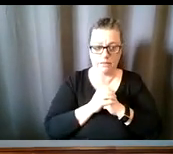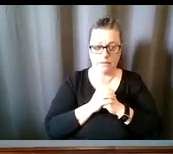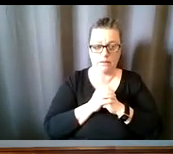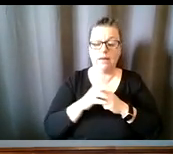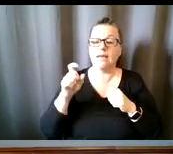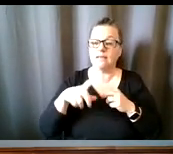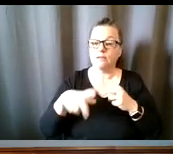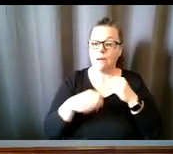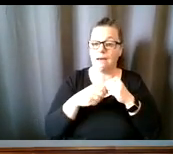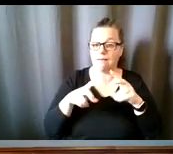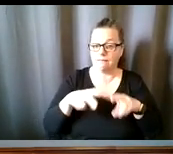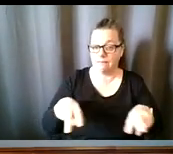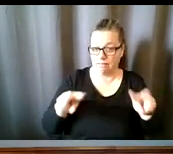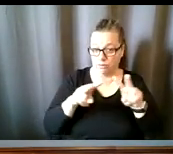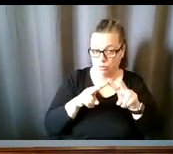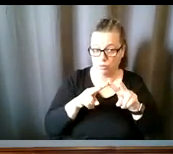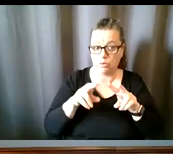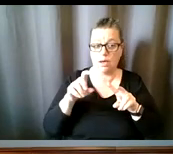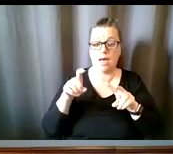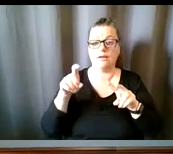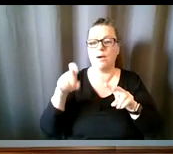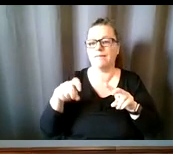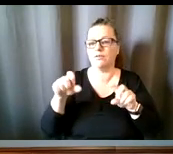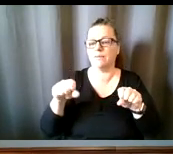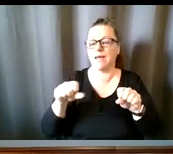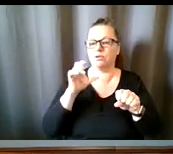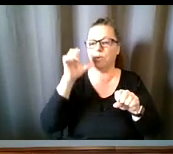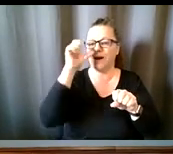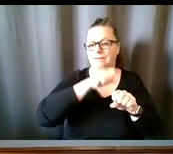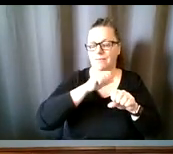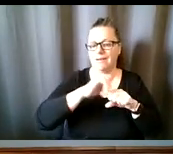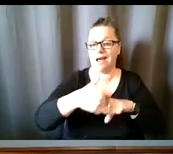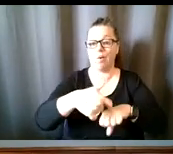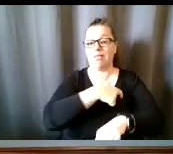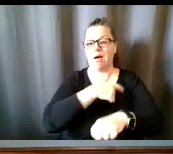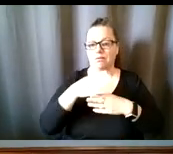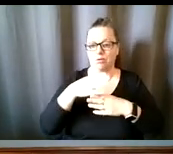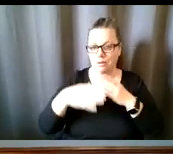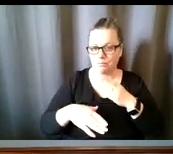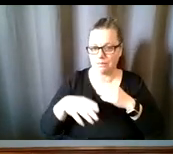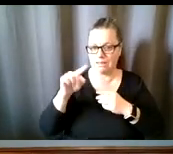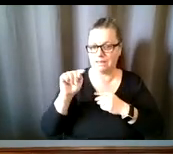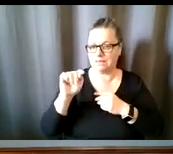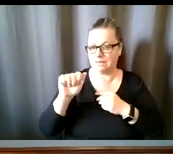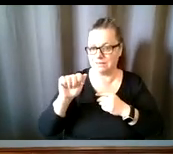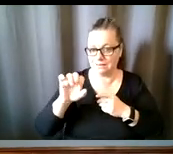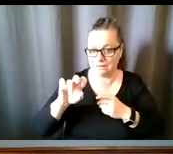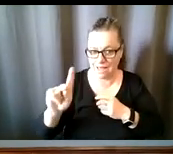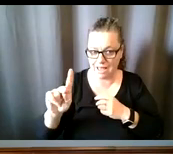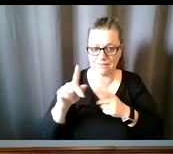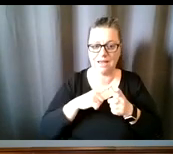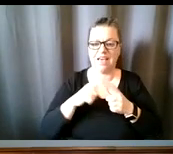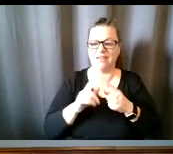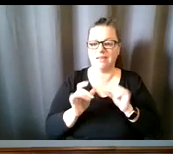sort of value to the end user, and you have to be able to estimate how long it's going to take to complete that task, which brings us to scalable.